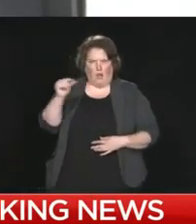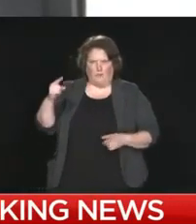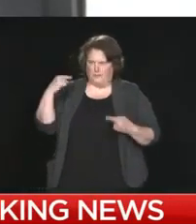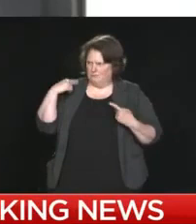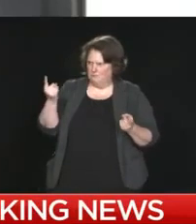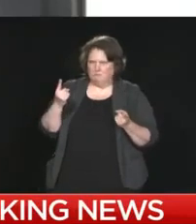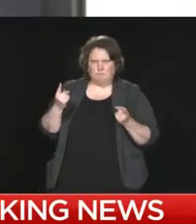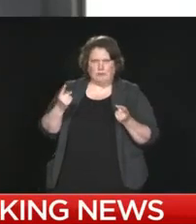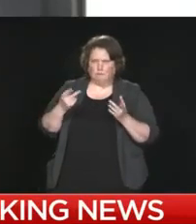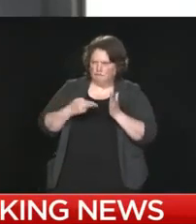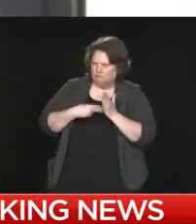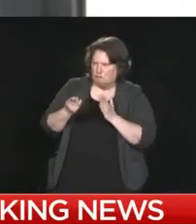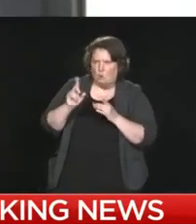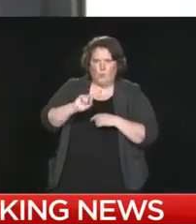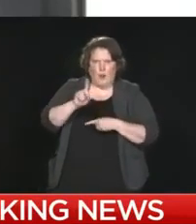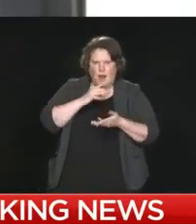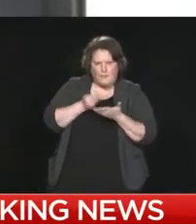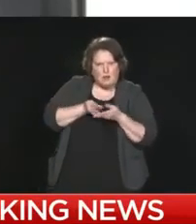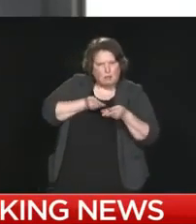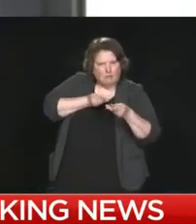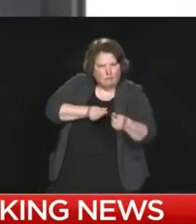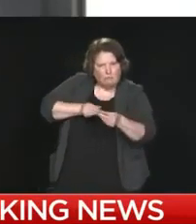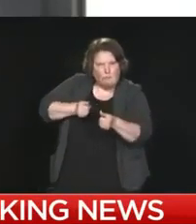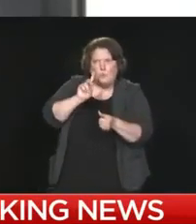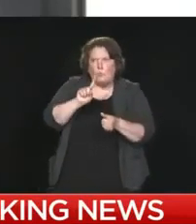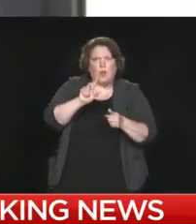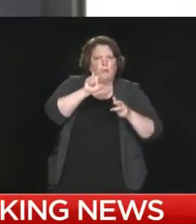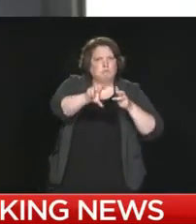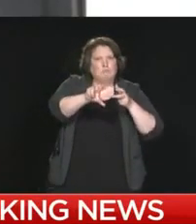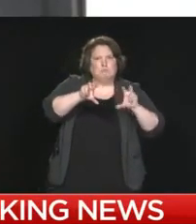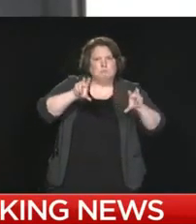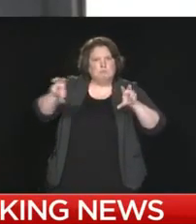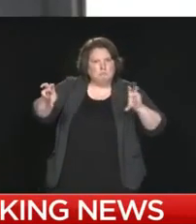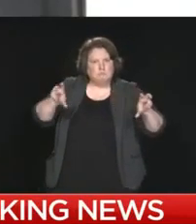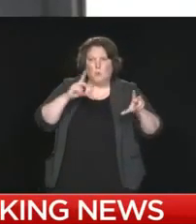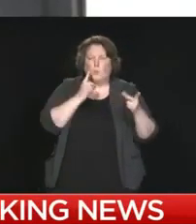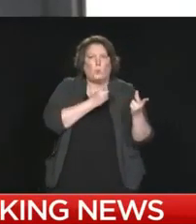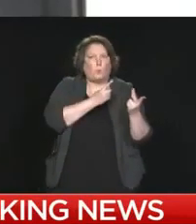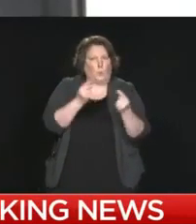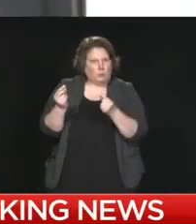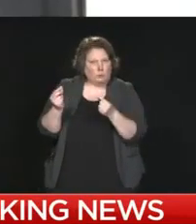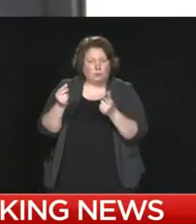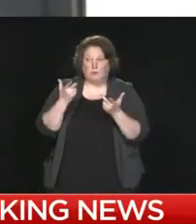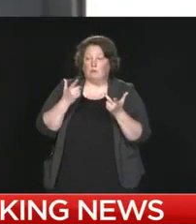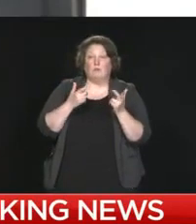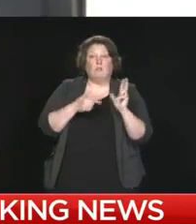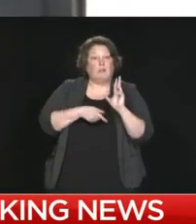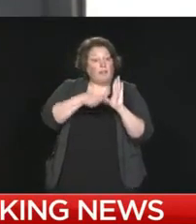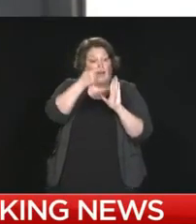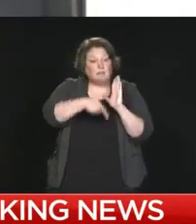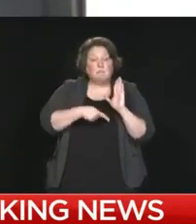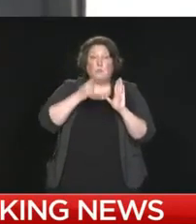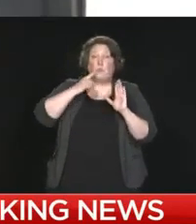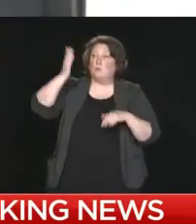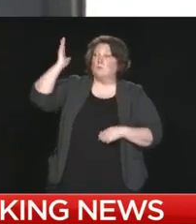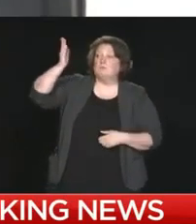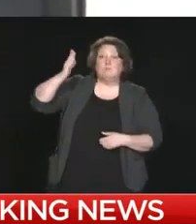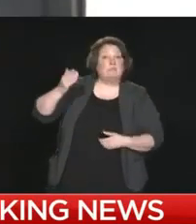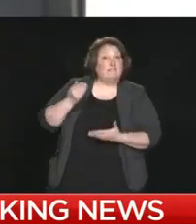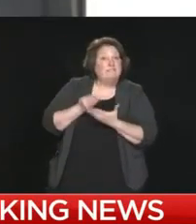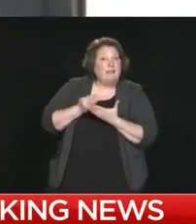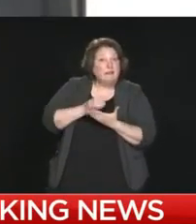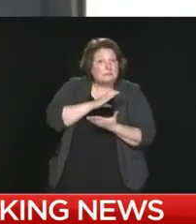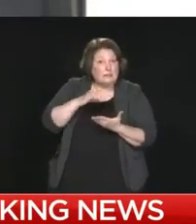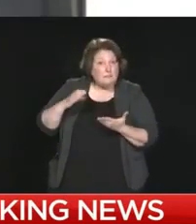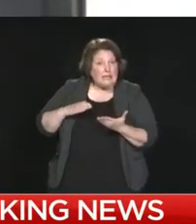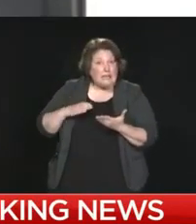about our investments, about the measures we're taking to support Canadians. We've been presenting regularly at Finance Committee